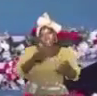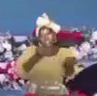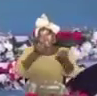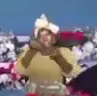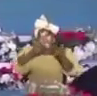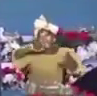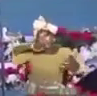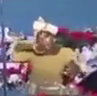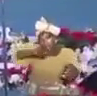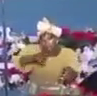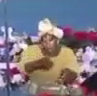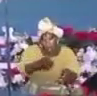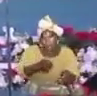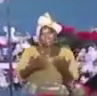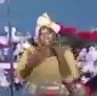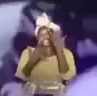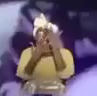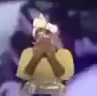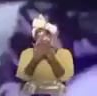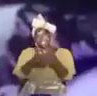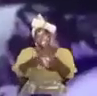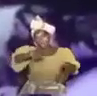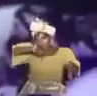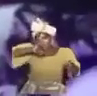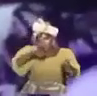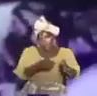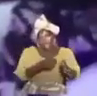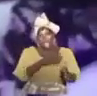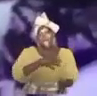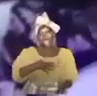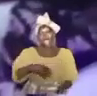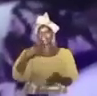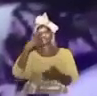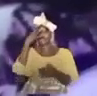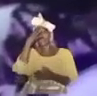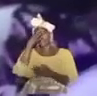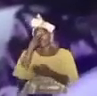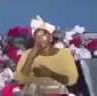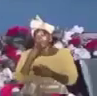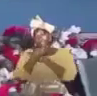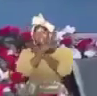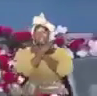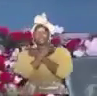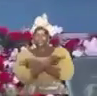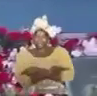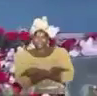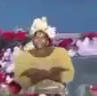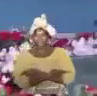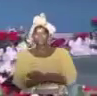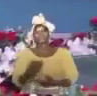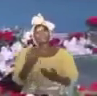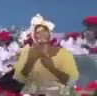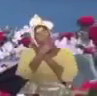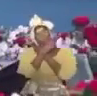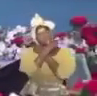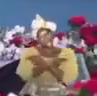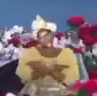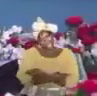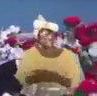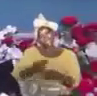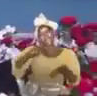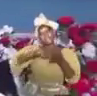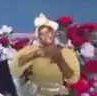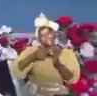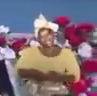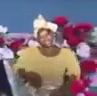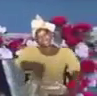you lock the main door, you switch off the light, and you are going to rest. So rest is connected to